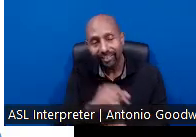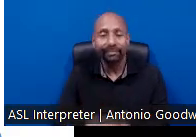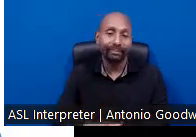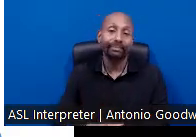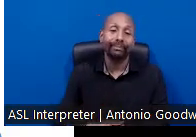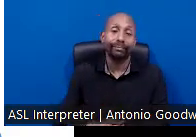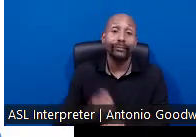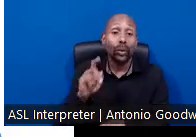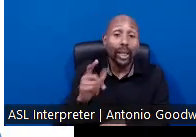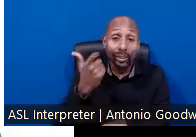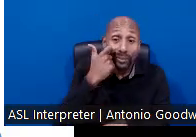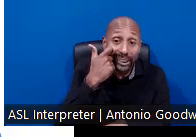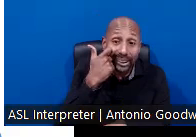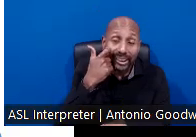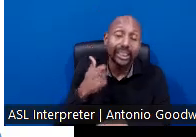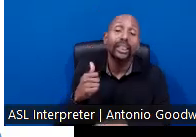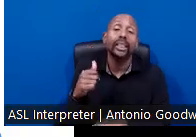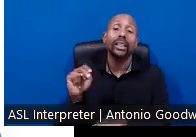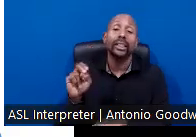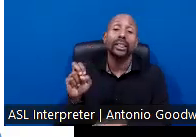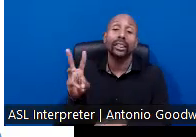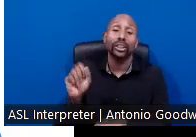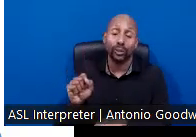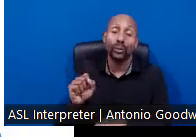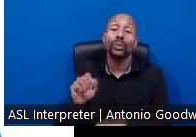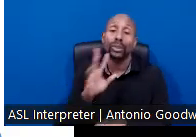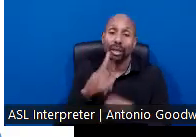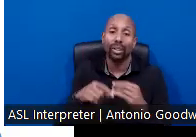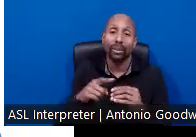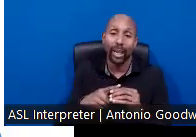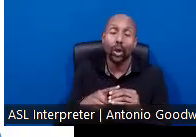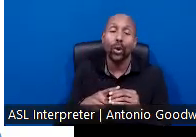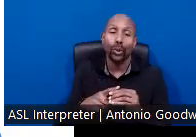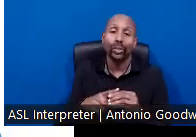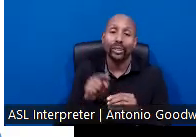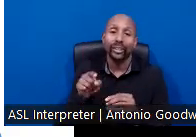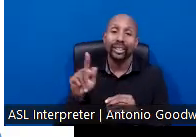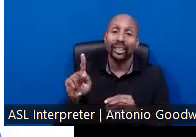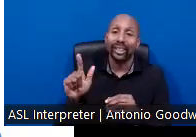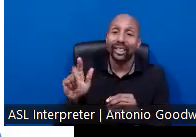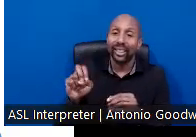if folks may or may not be aware, there was an outbreak of a